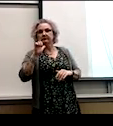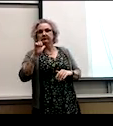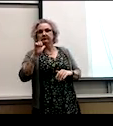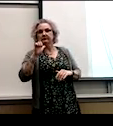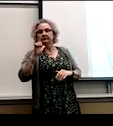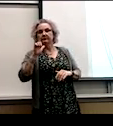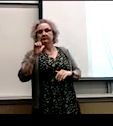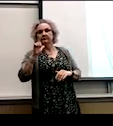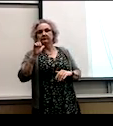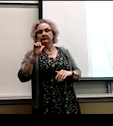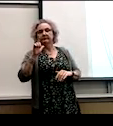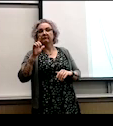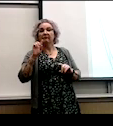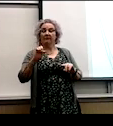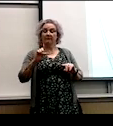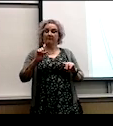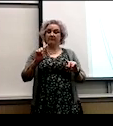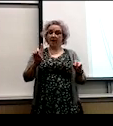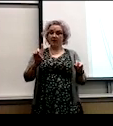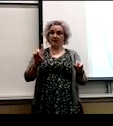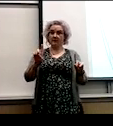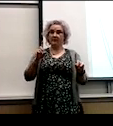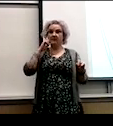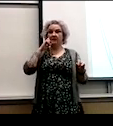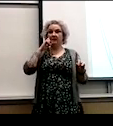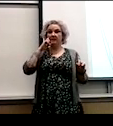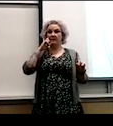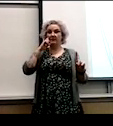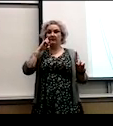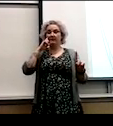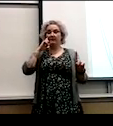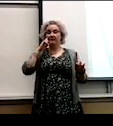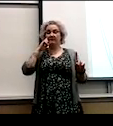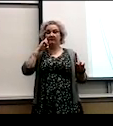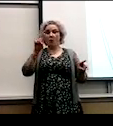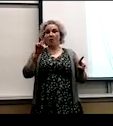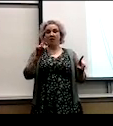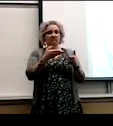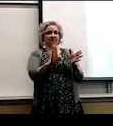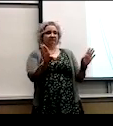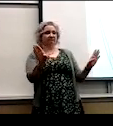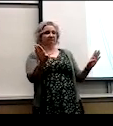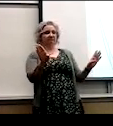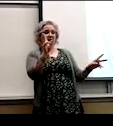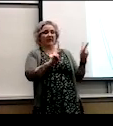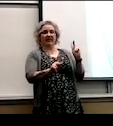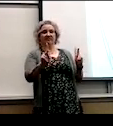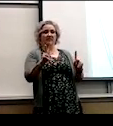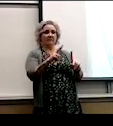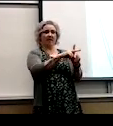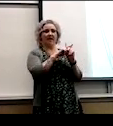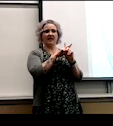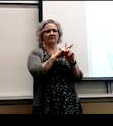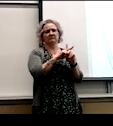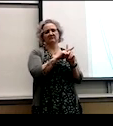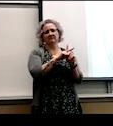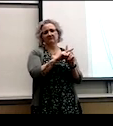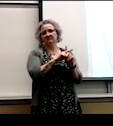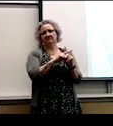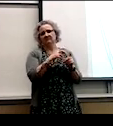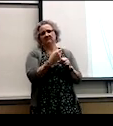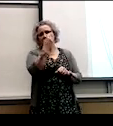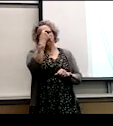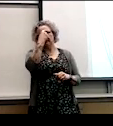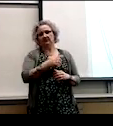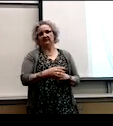However, it's not realistic for general use, and we're not advocating for it. There's going to be